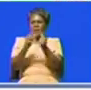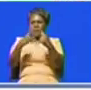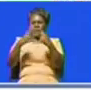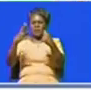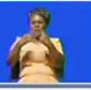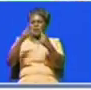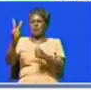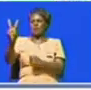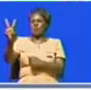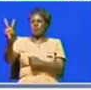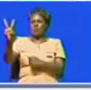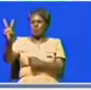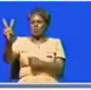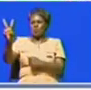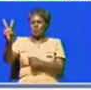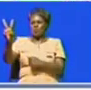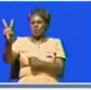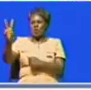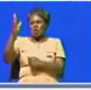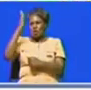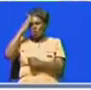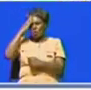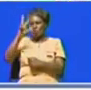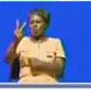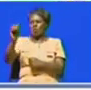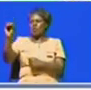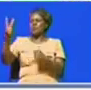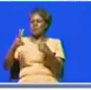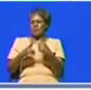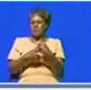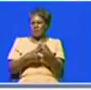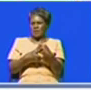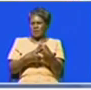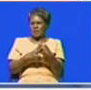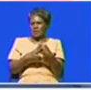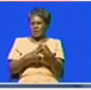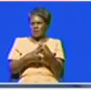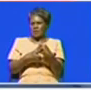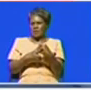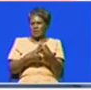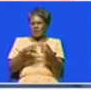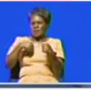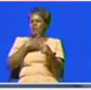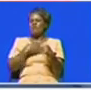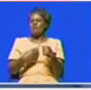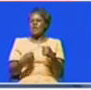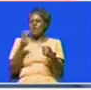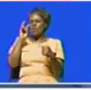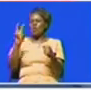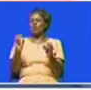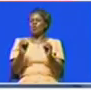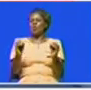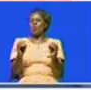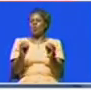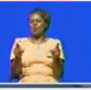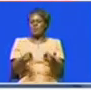1982. We know what happened back in 2007. So we are not willing to watch as they take